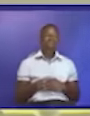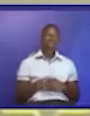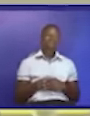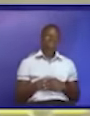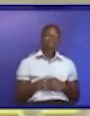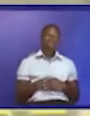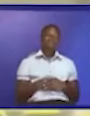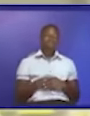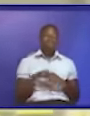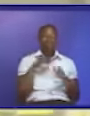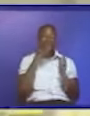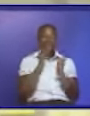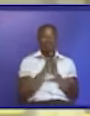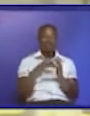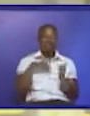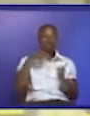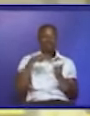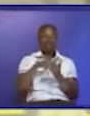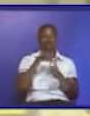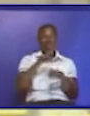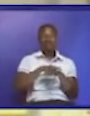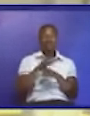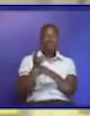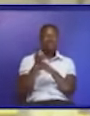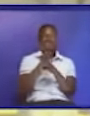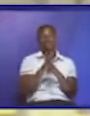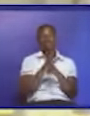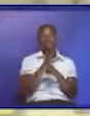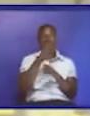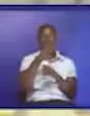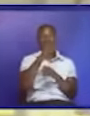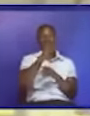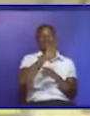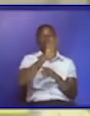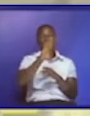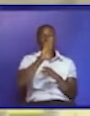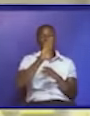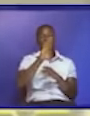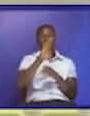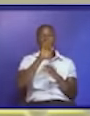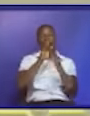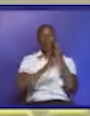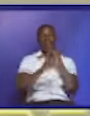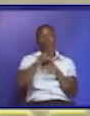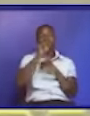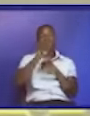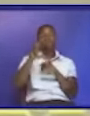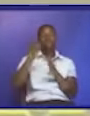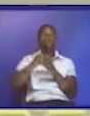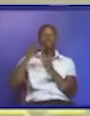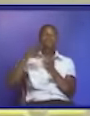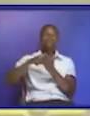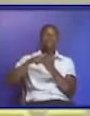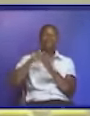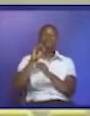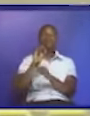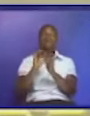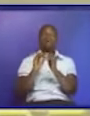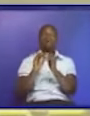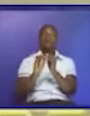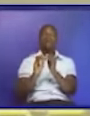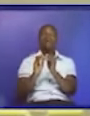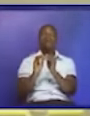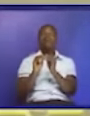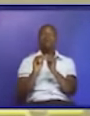It says, I will stand upon my watch, Habakkuk 2:2. I will set myself upon the tower and I will see what he will say unto